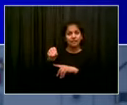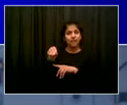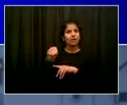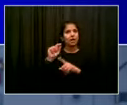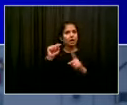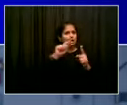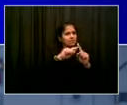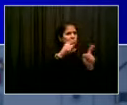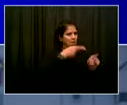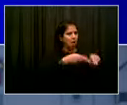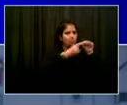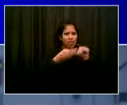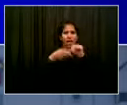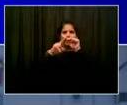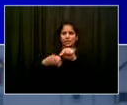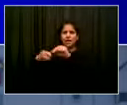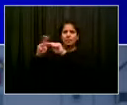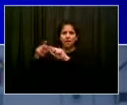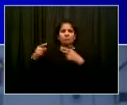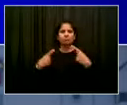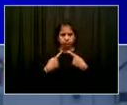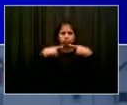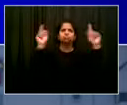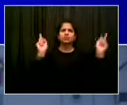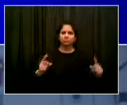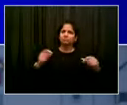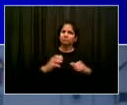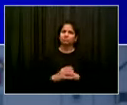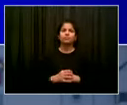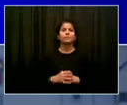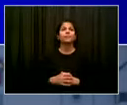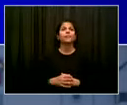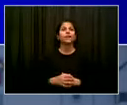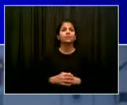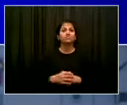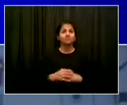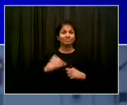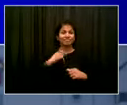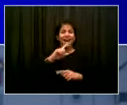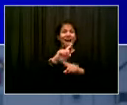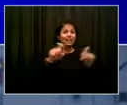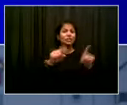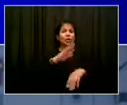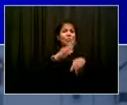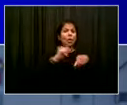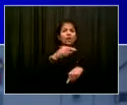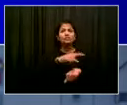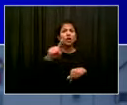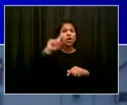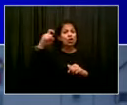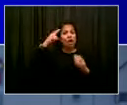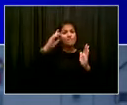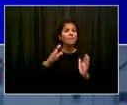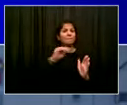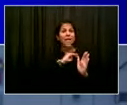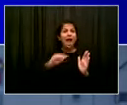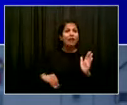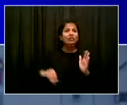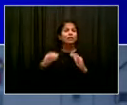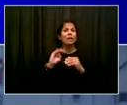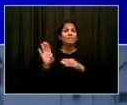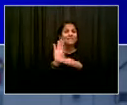everyone healthy. I'm calling upon all governors, mayors, CEOs in New York City, around the country, please,